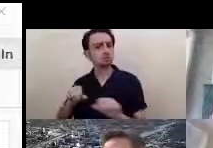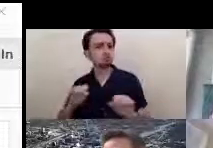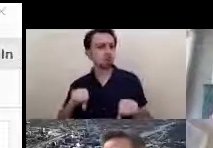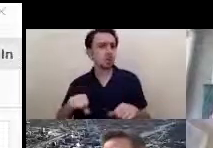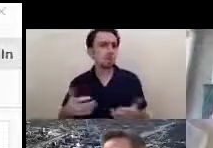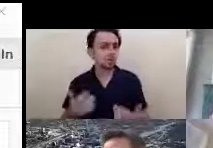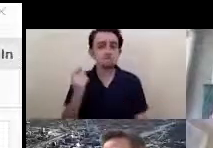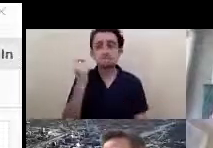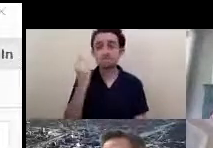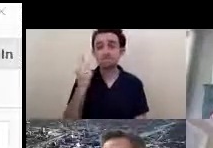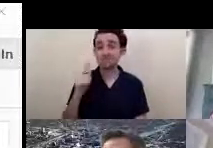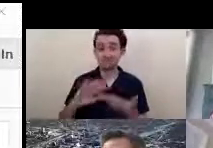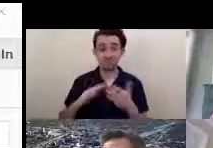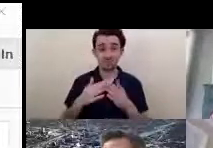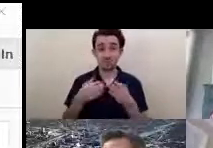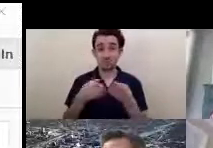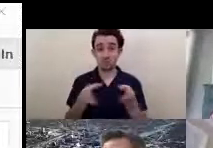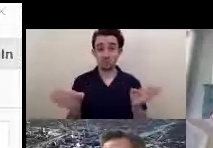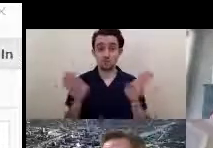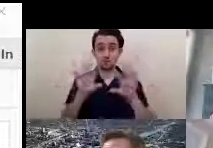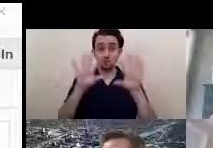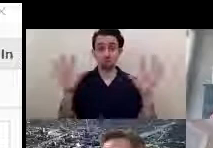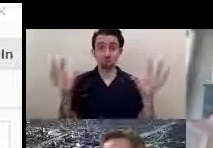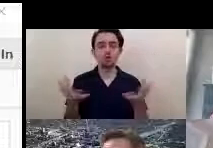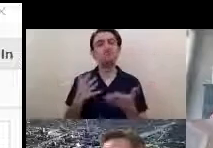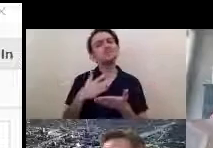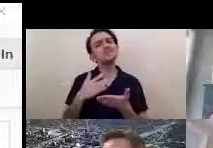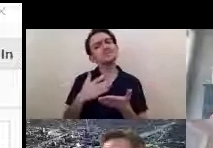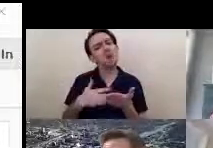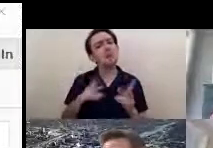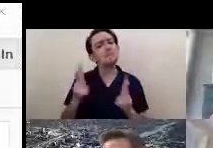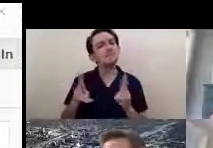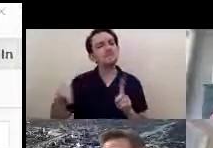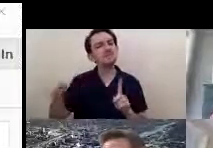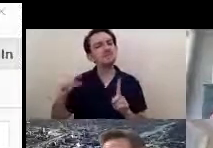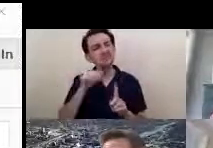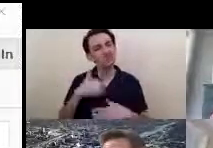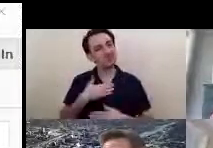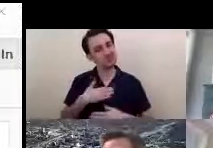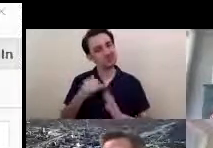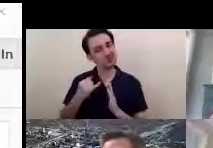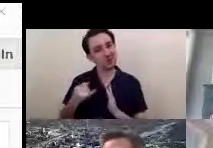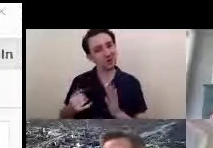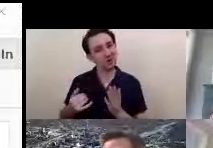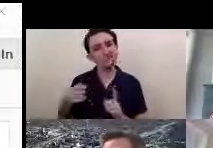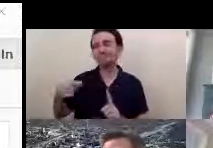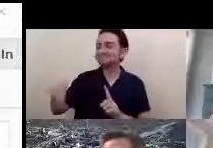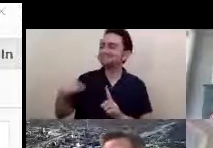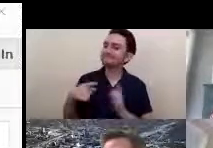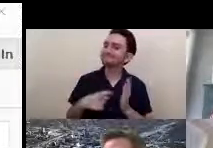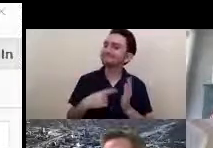But the community at large, some of those folks who sometimes don't appreciate the arts, what they don't understand is that this is